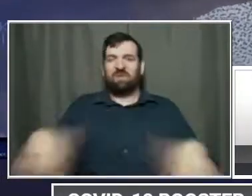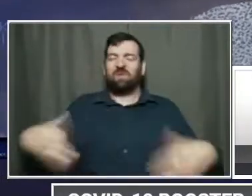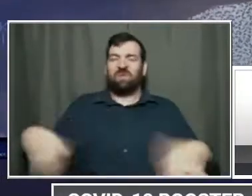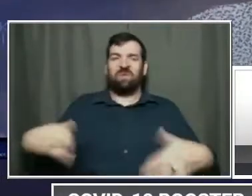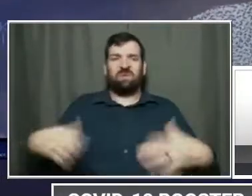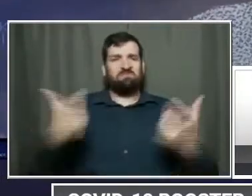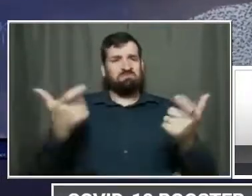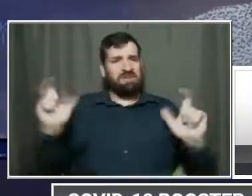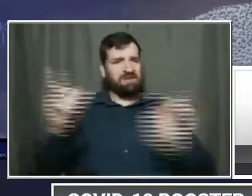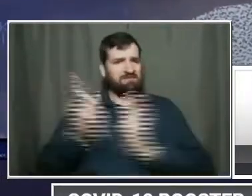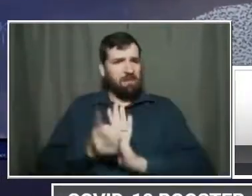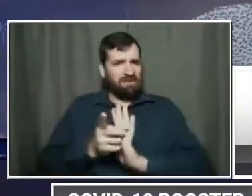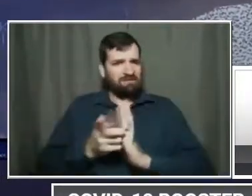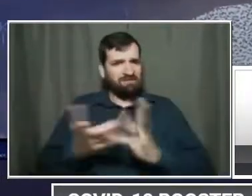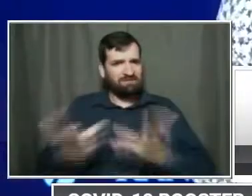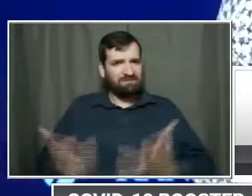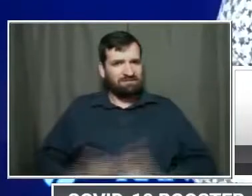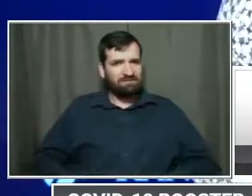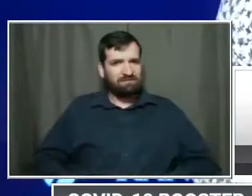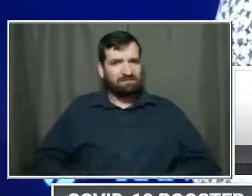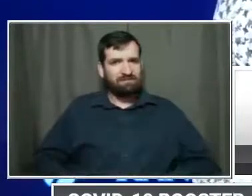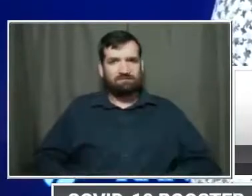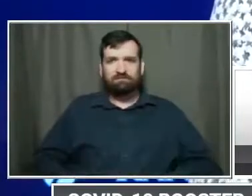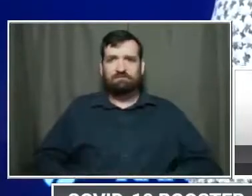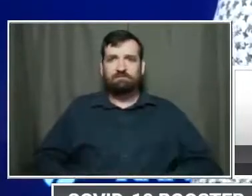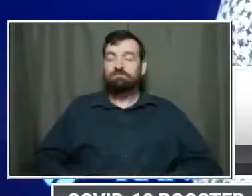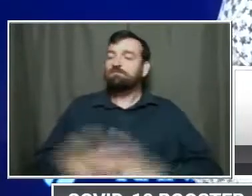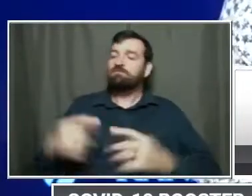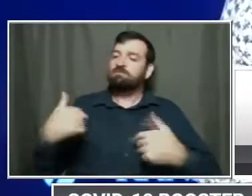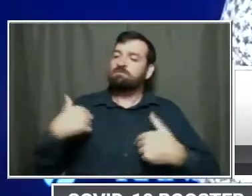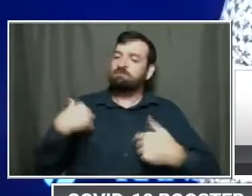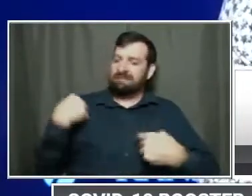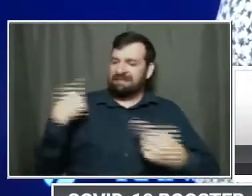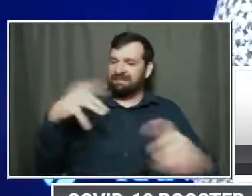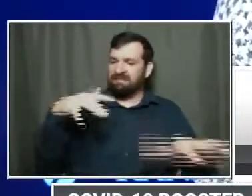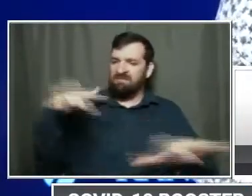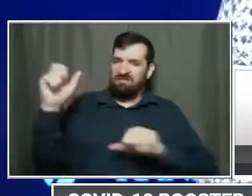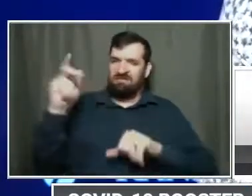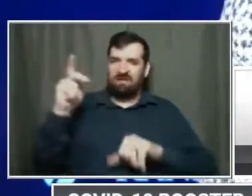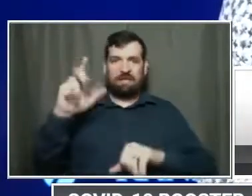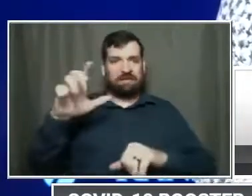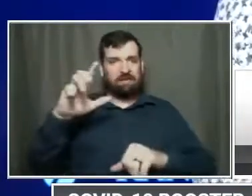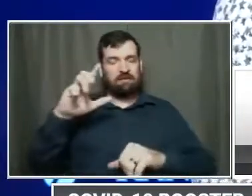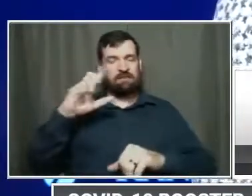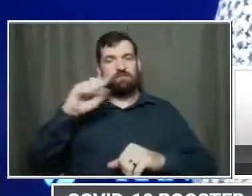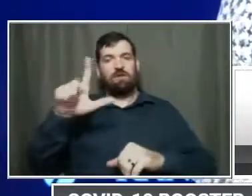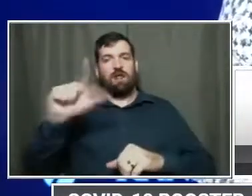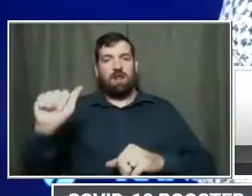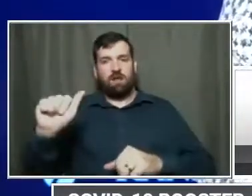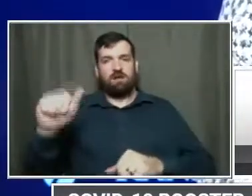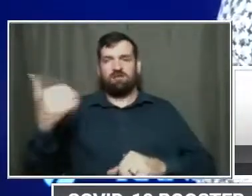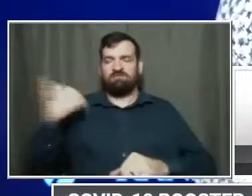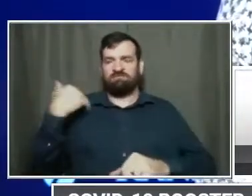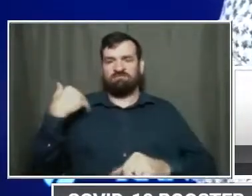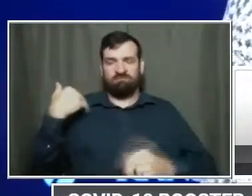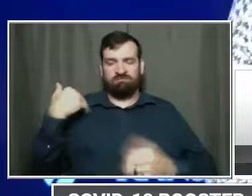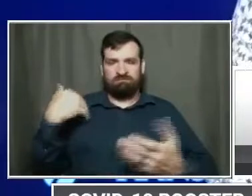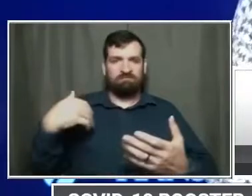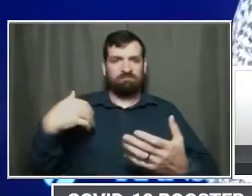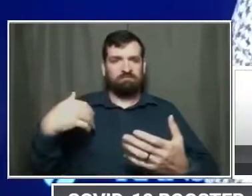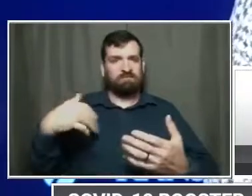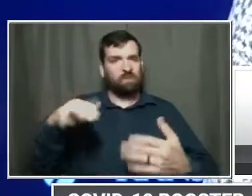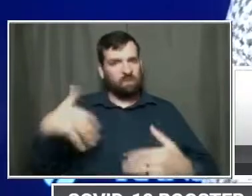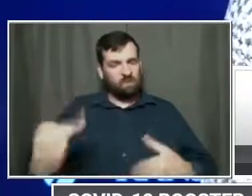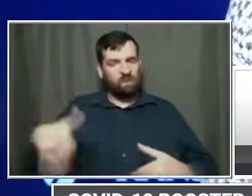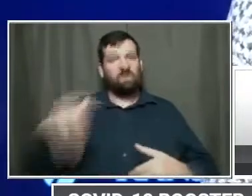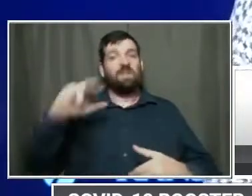been an amazing, since I left Kansas City back for LA in February, it's kind of been a roller coaster. This will be my third wedding I've